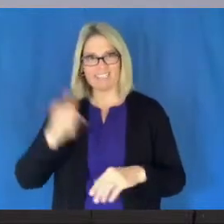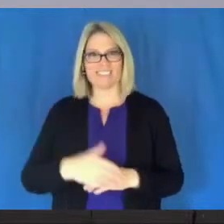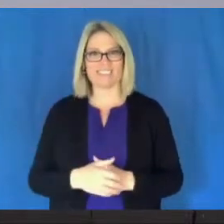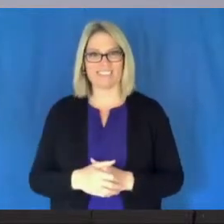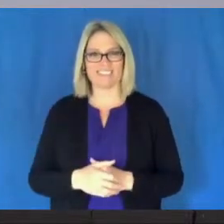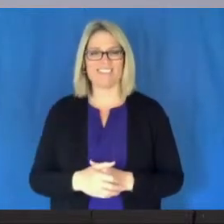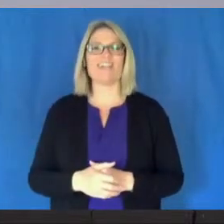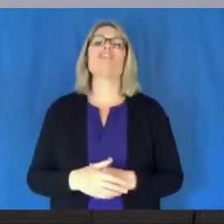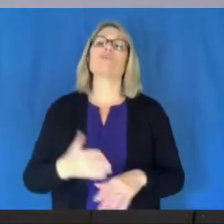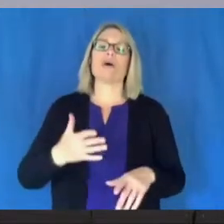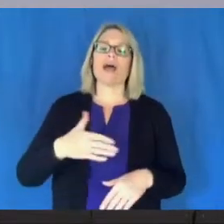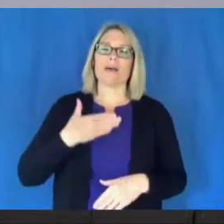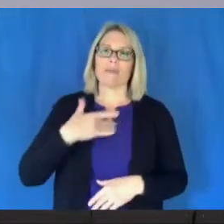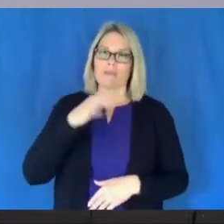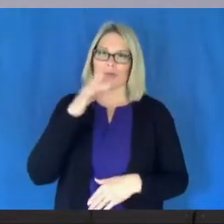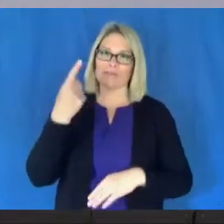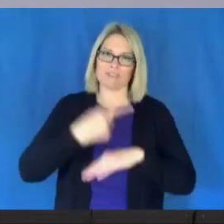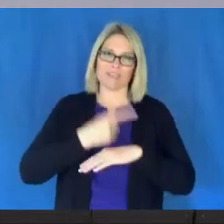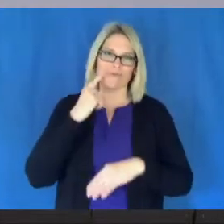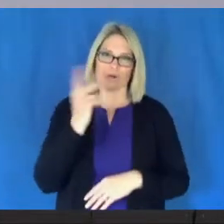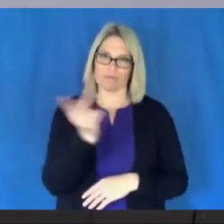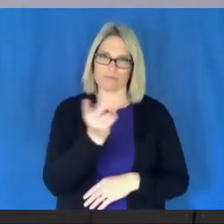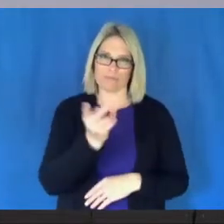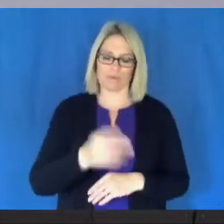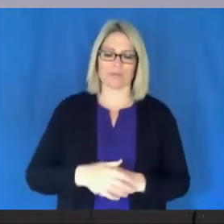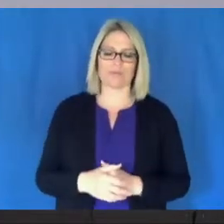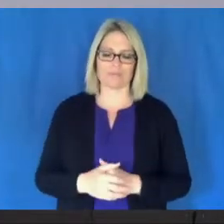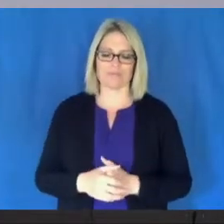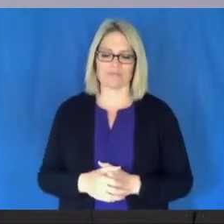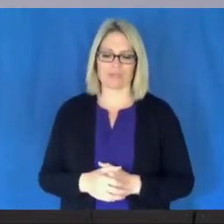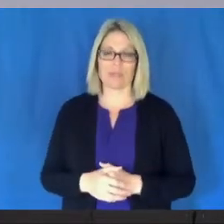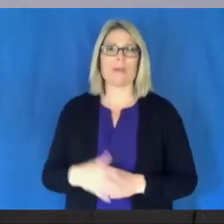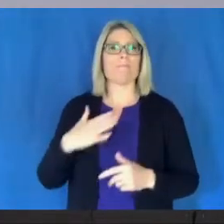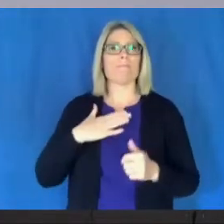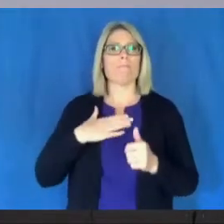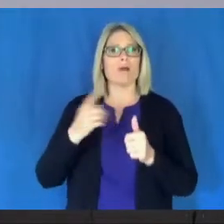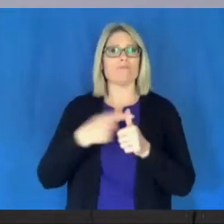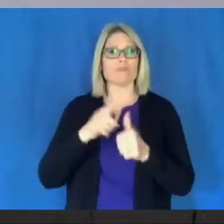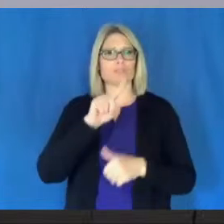So Happy Mother's Day to you both. My first question is about